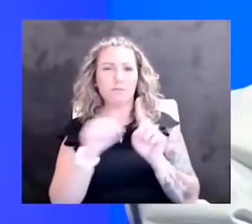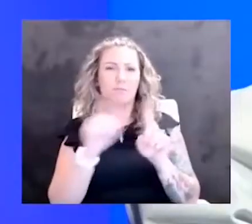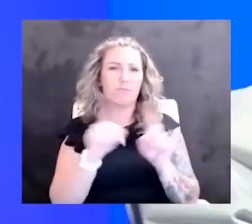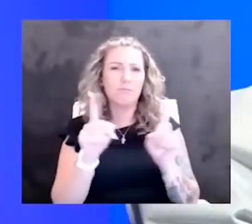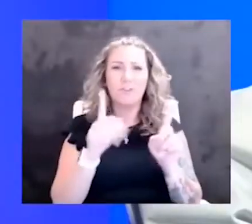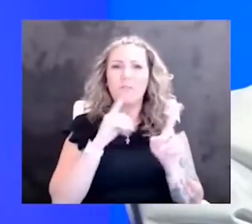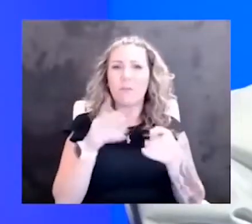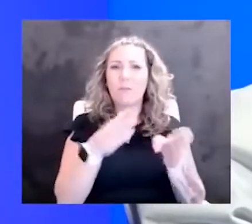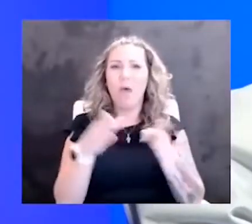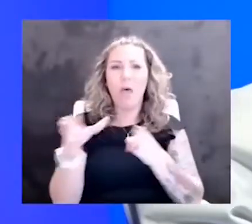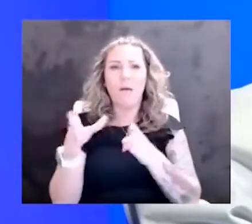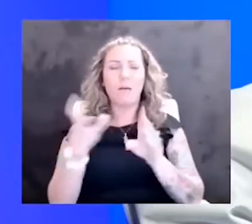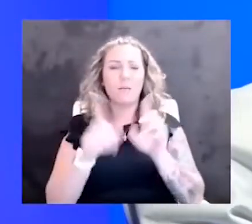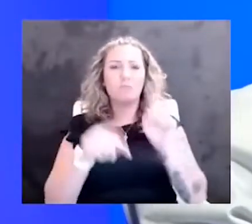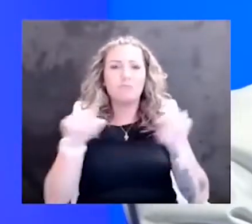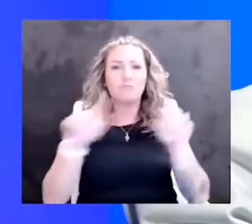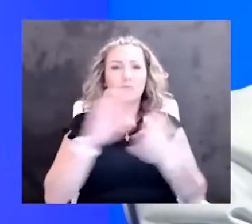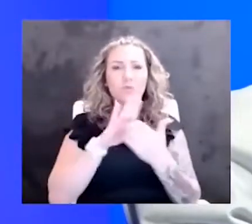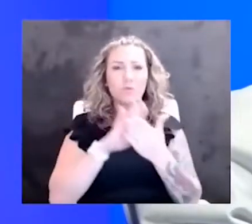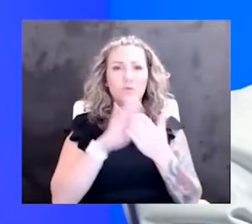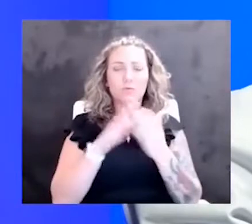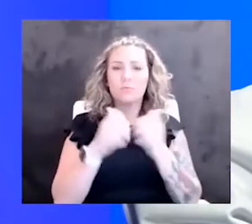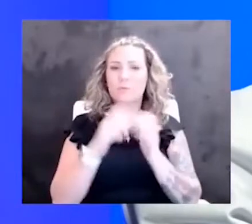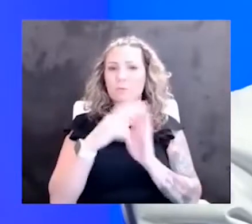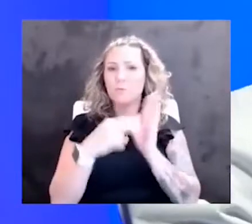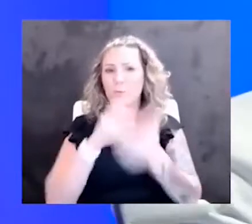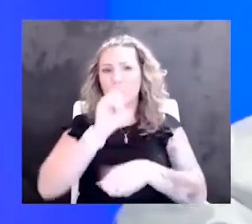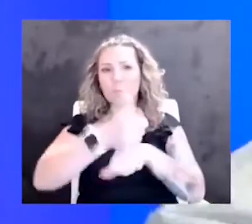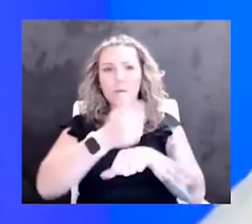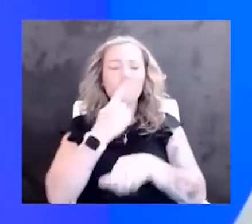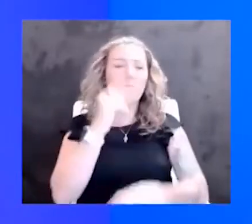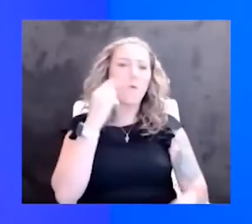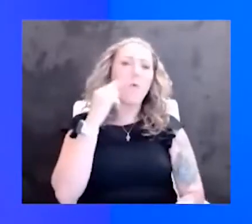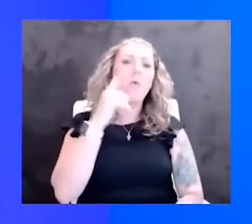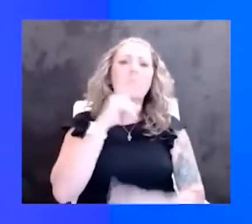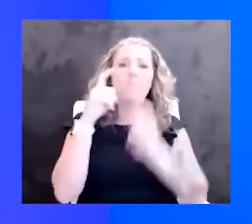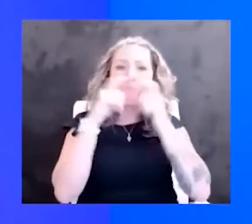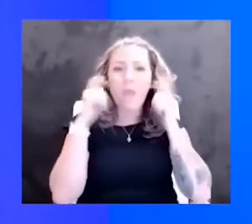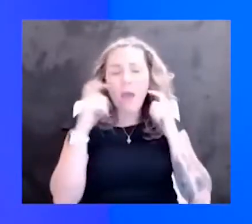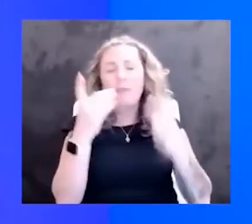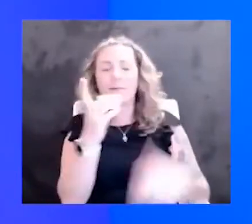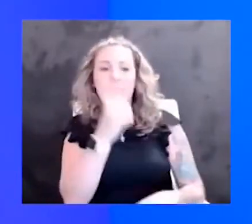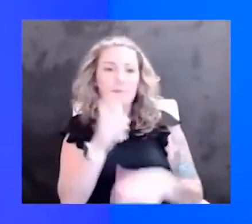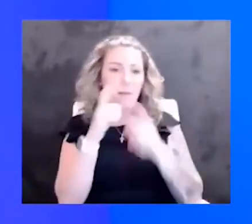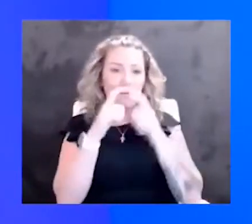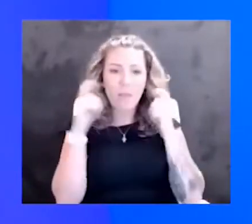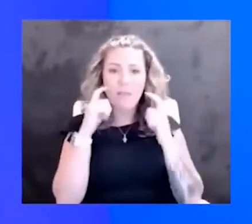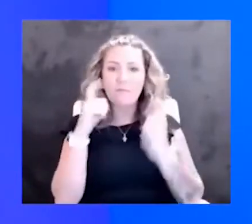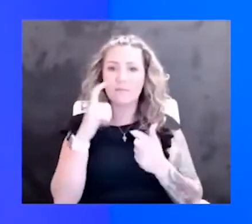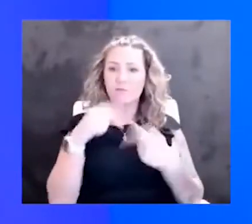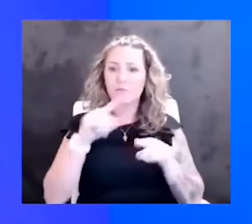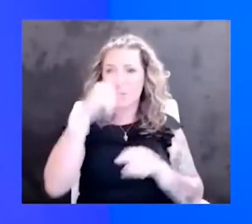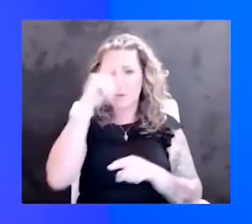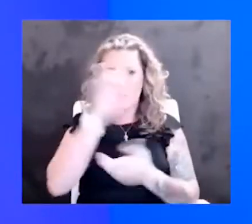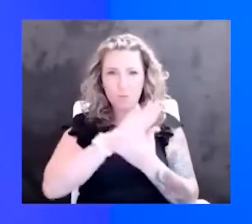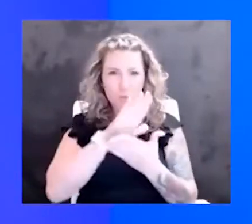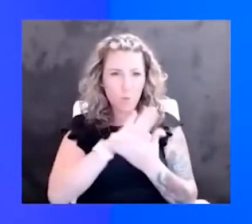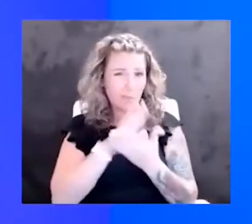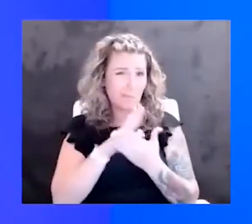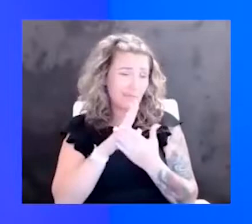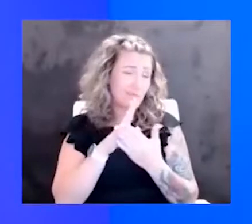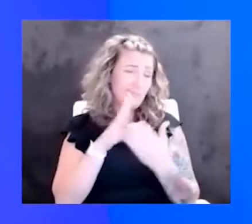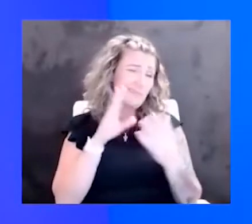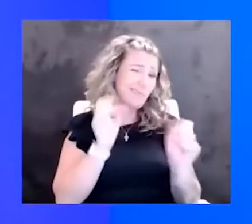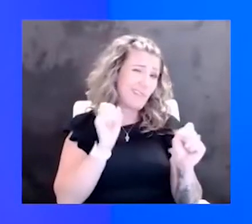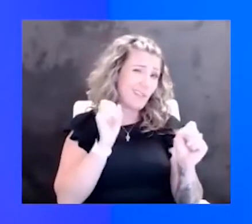schools are doing as far as rules they're putting in place for masks and non-masks for summer school, that kind of thing. Can we expect to see